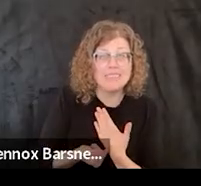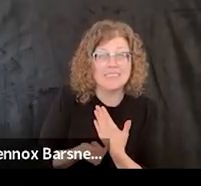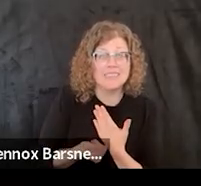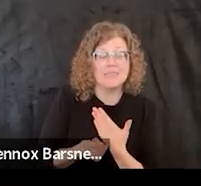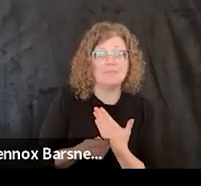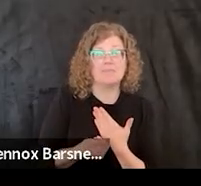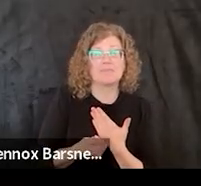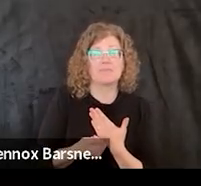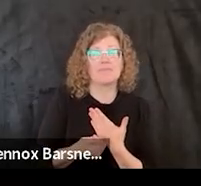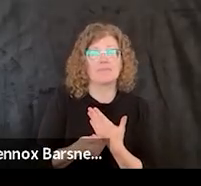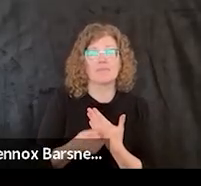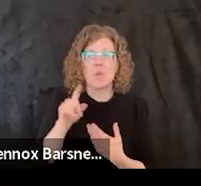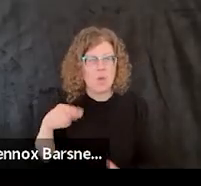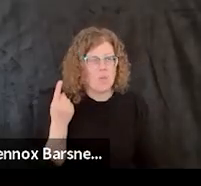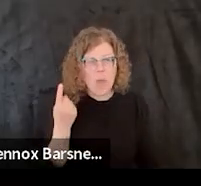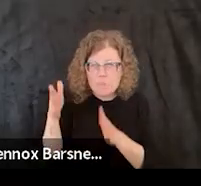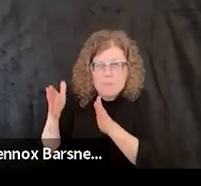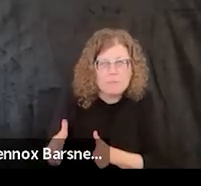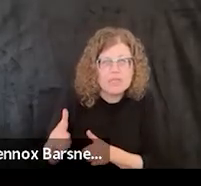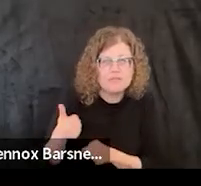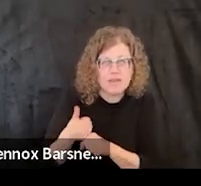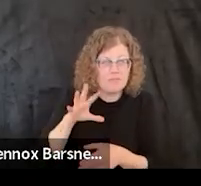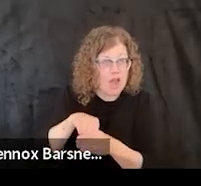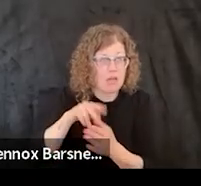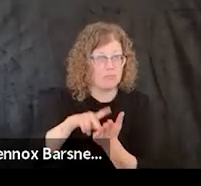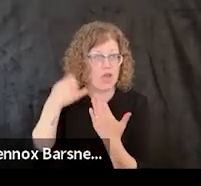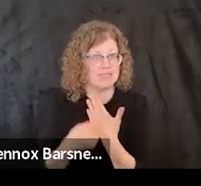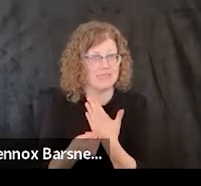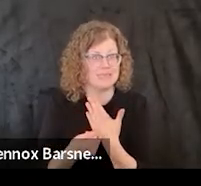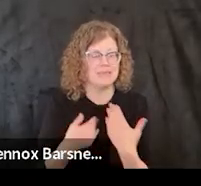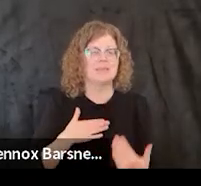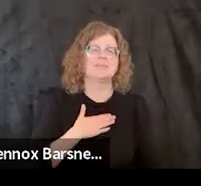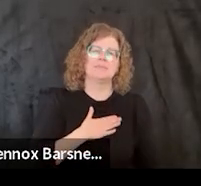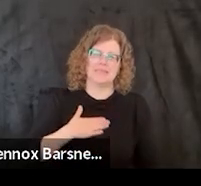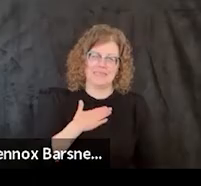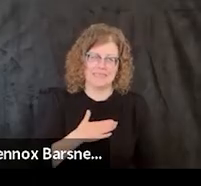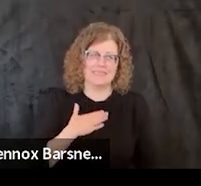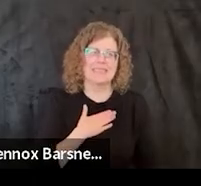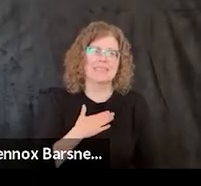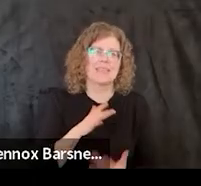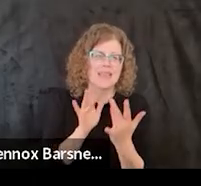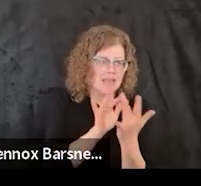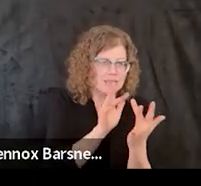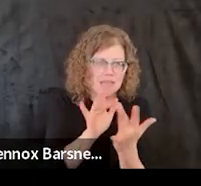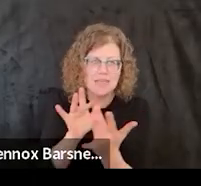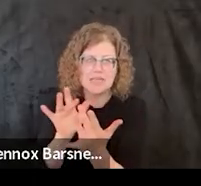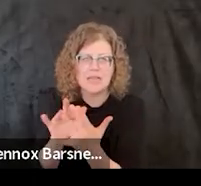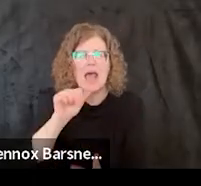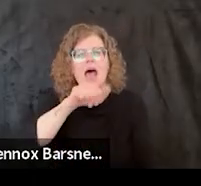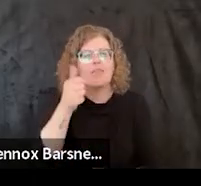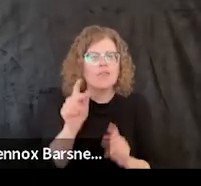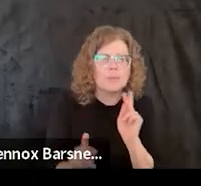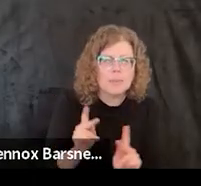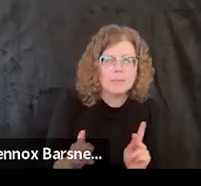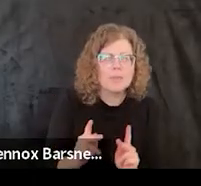if you are the only person involved in the project at this stage, please speak to potential future connections or goals and who generally make